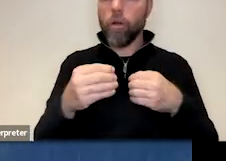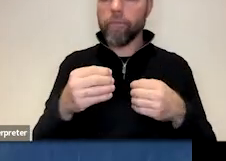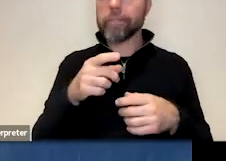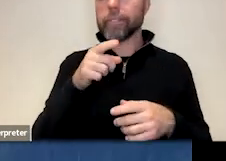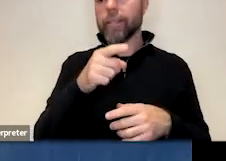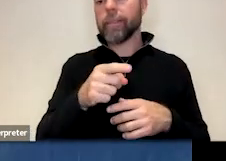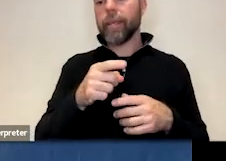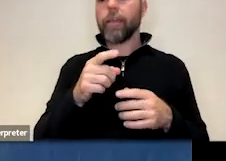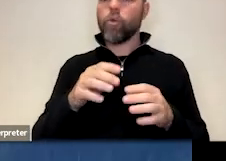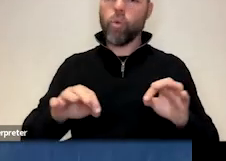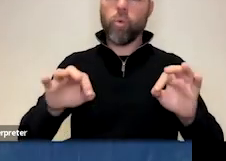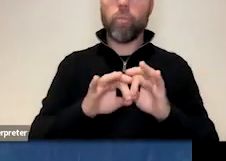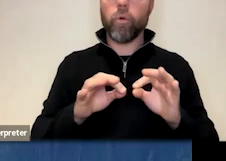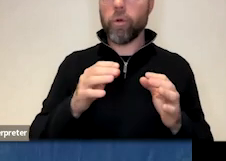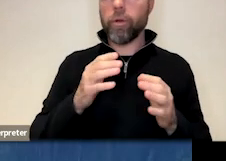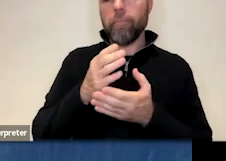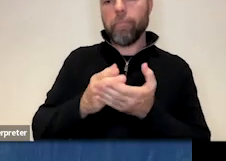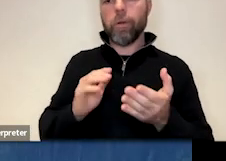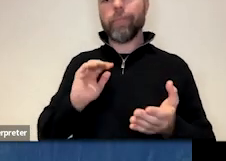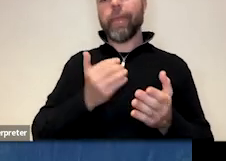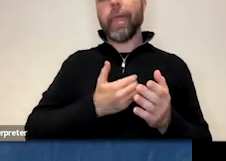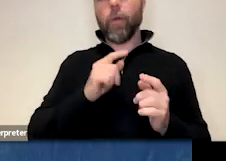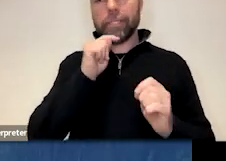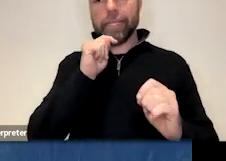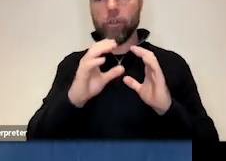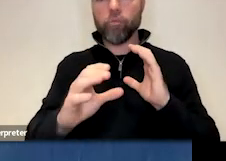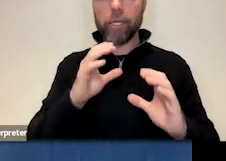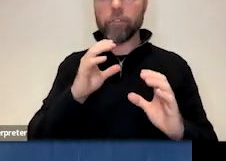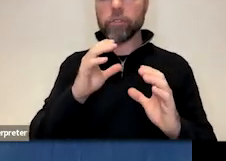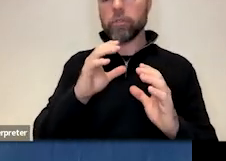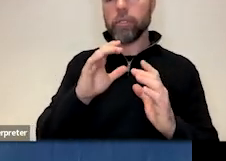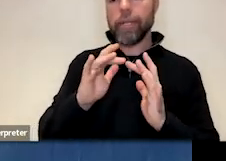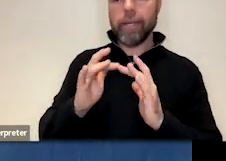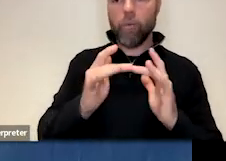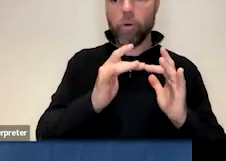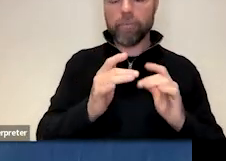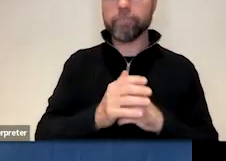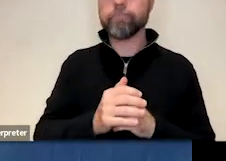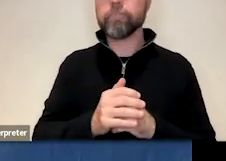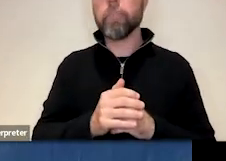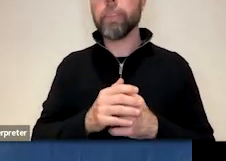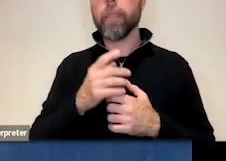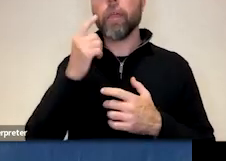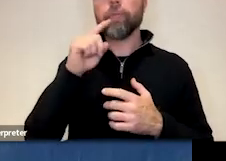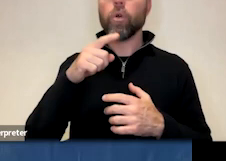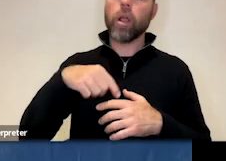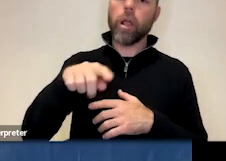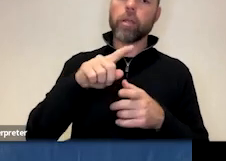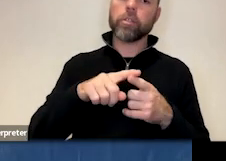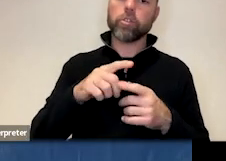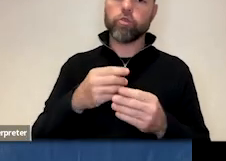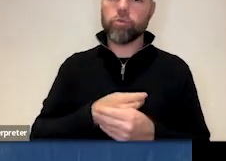are a vital component of our telecommunications networks. In order for us to provide